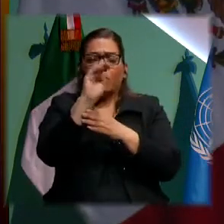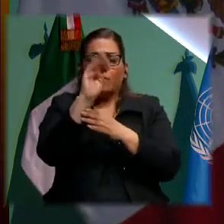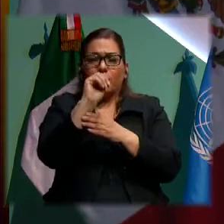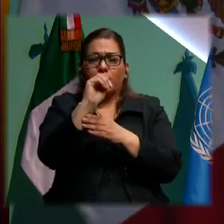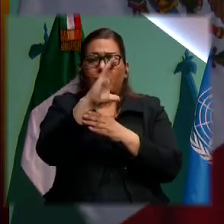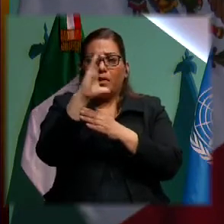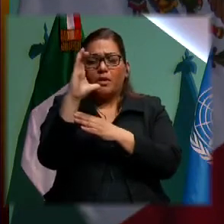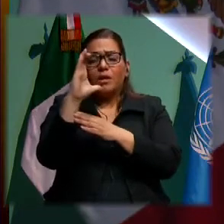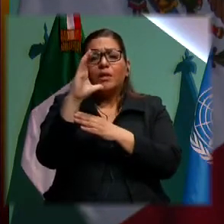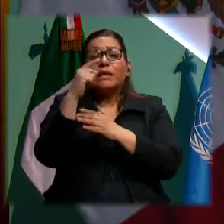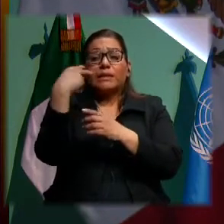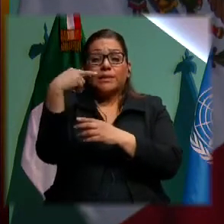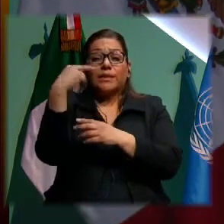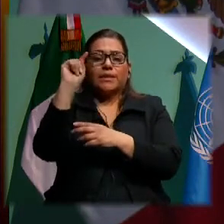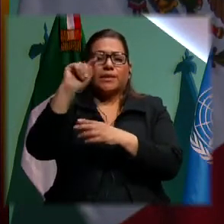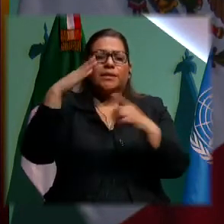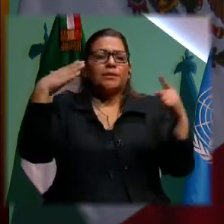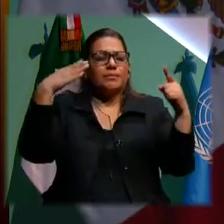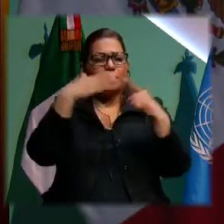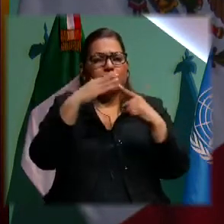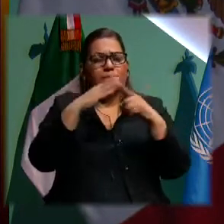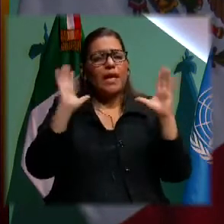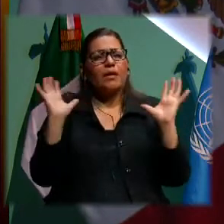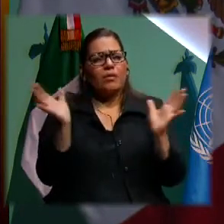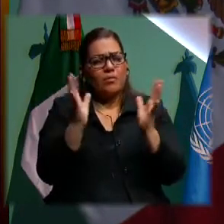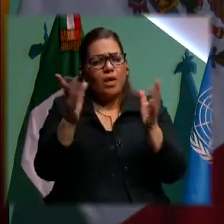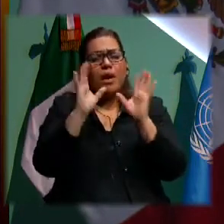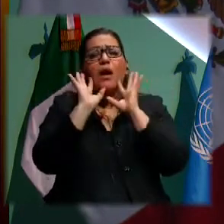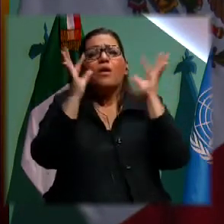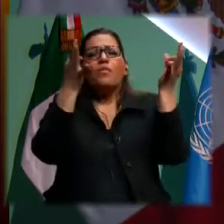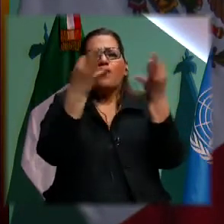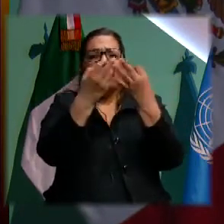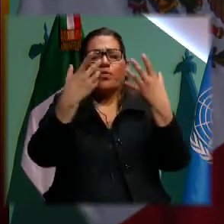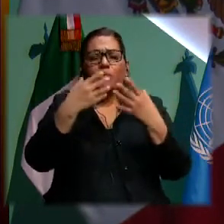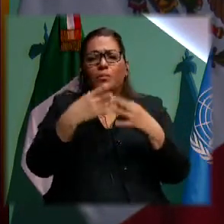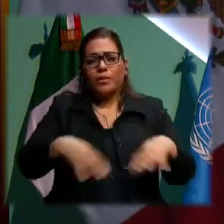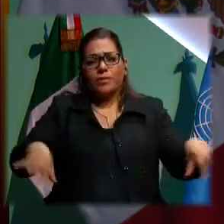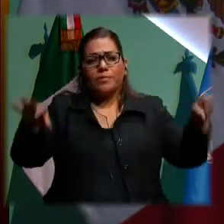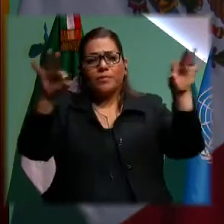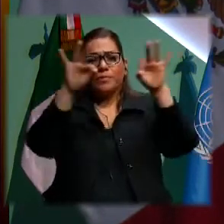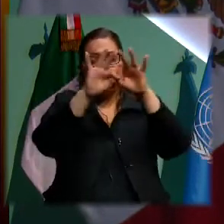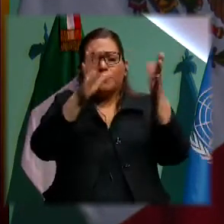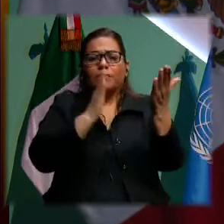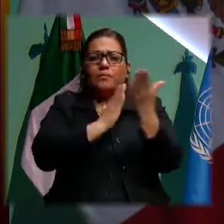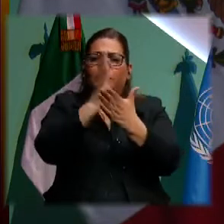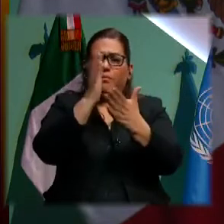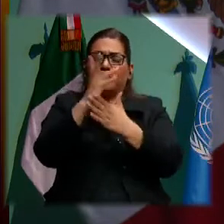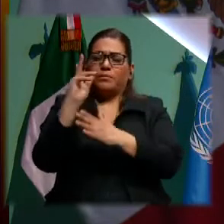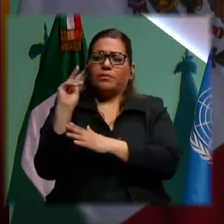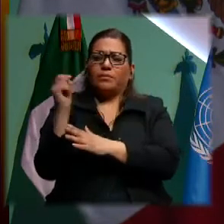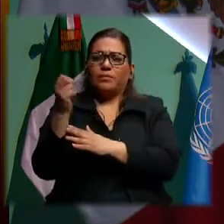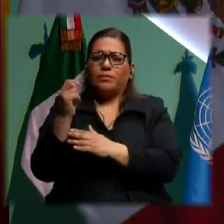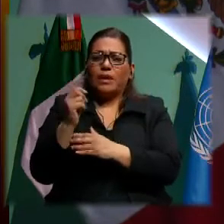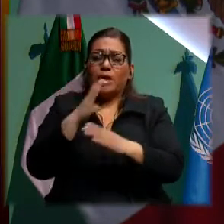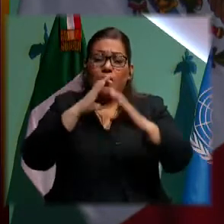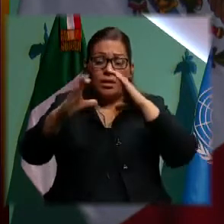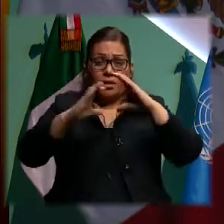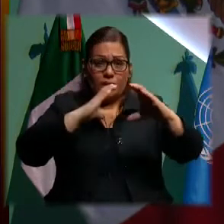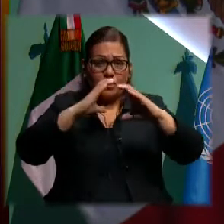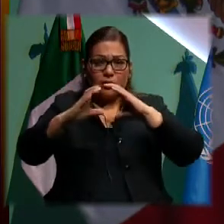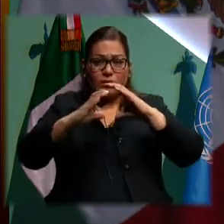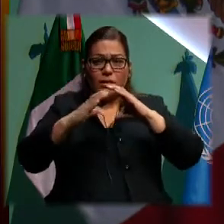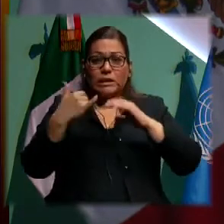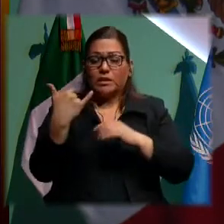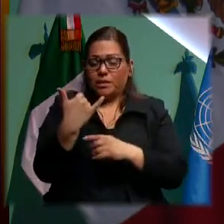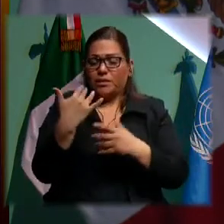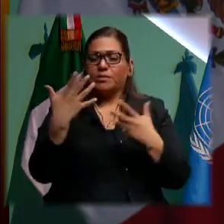significantly increase access to information and communication technology and strive to provide